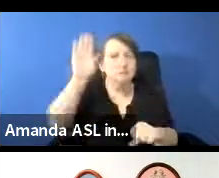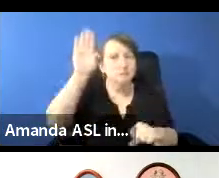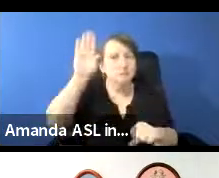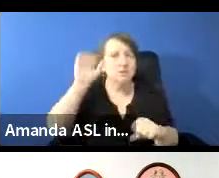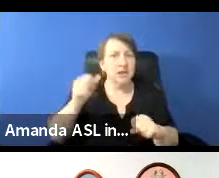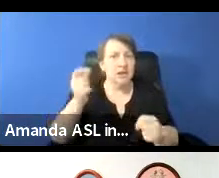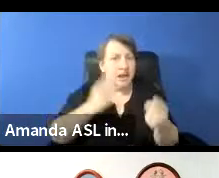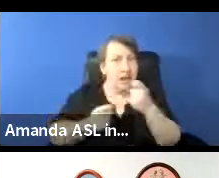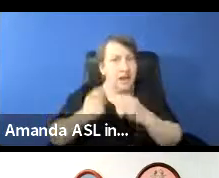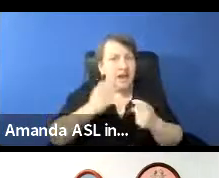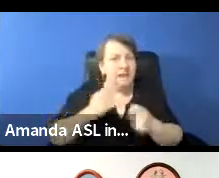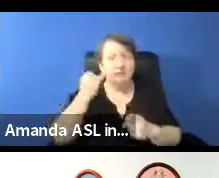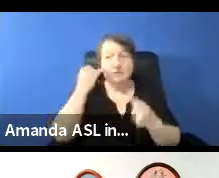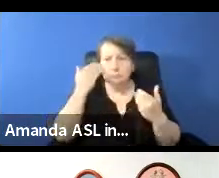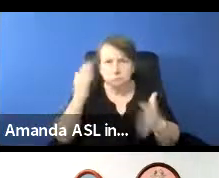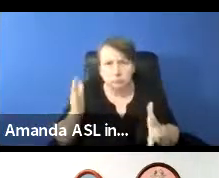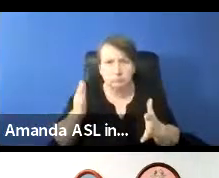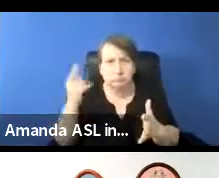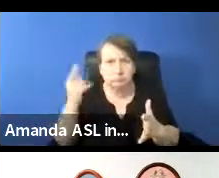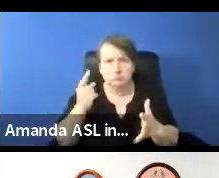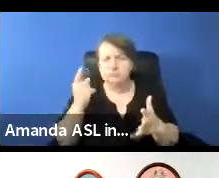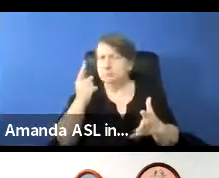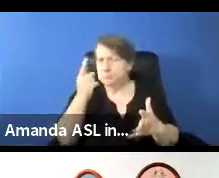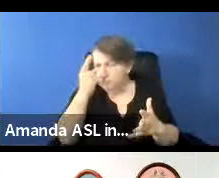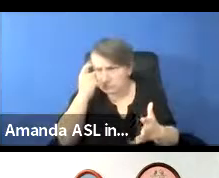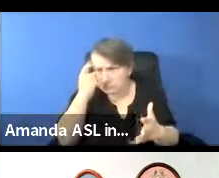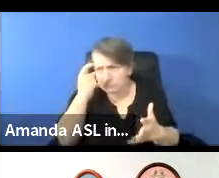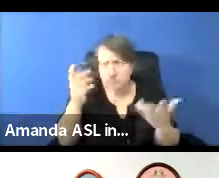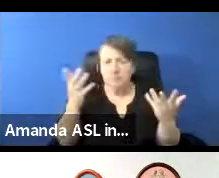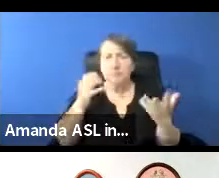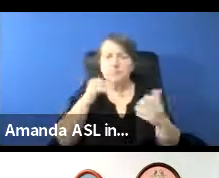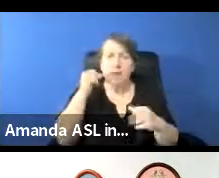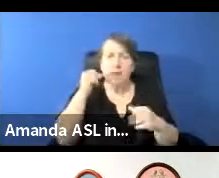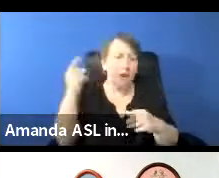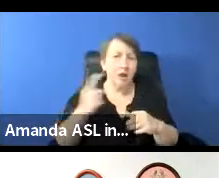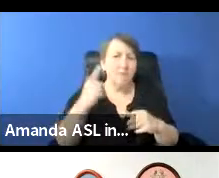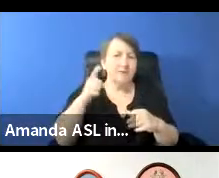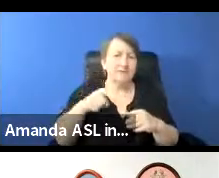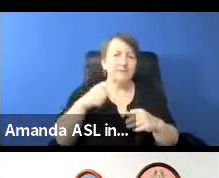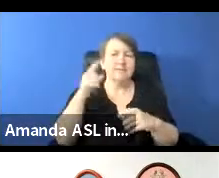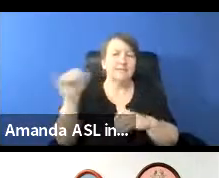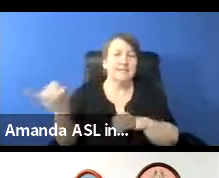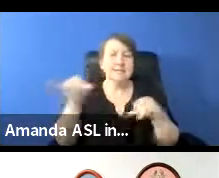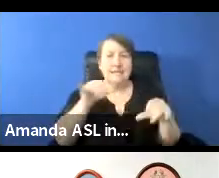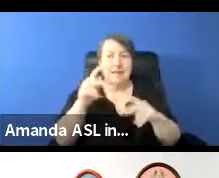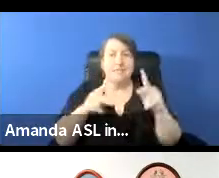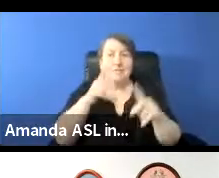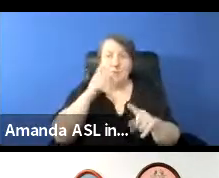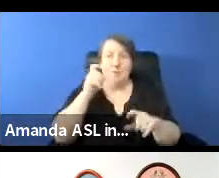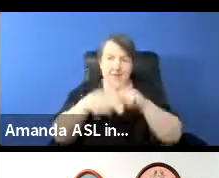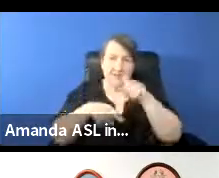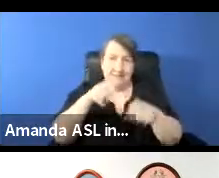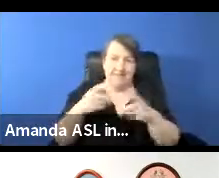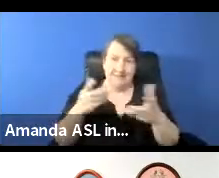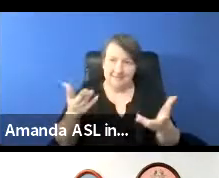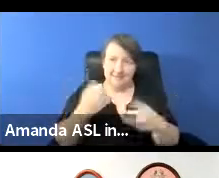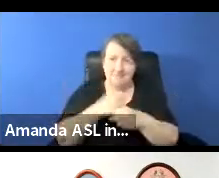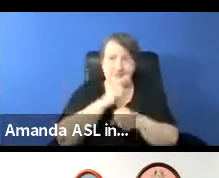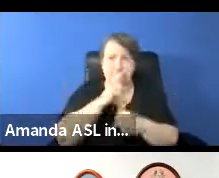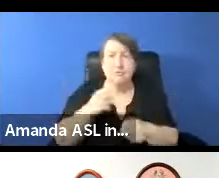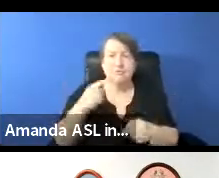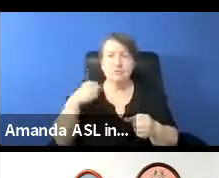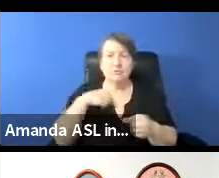these questions. If you're not sure about something, it doesn't always have to be the same people asking questions. We want to make sure that we